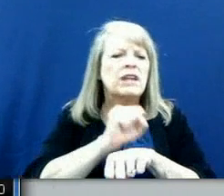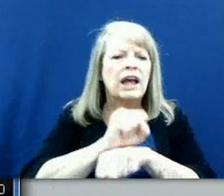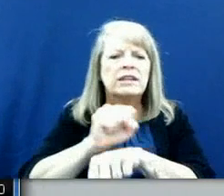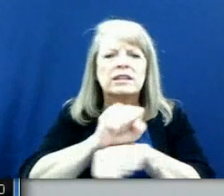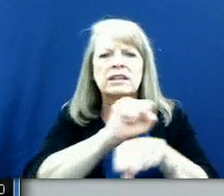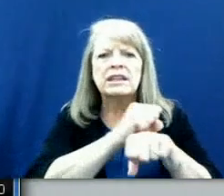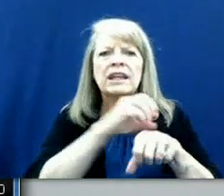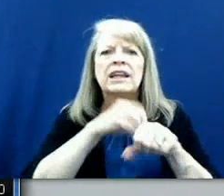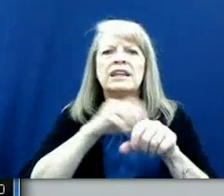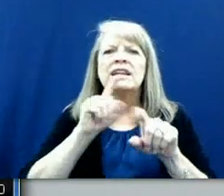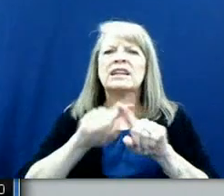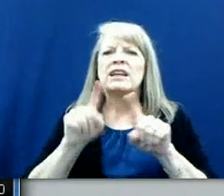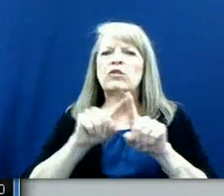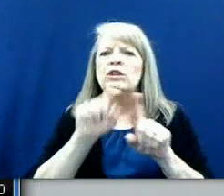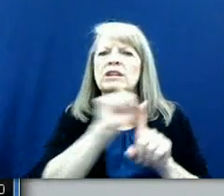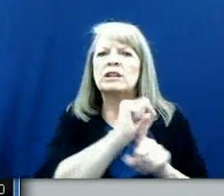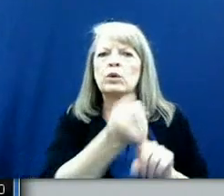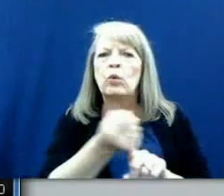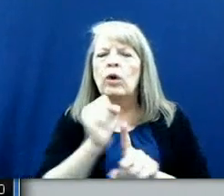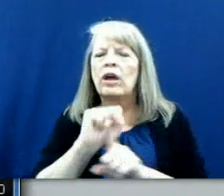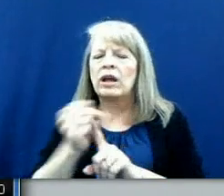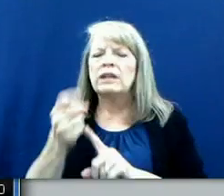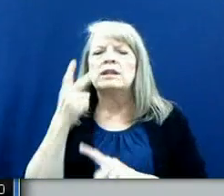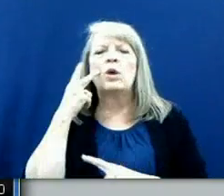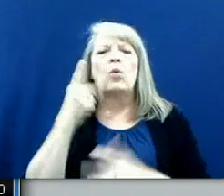what suits them.